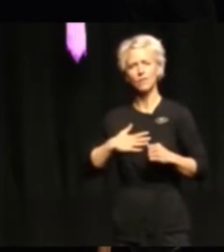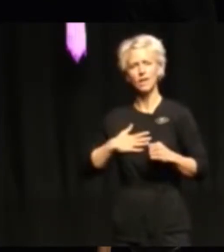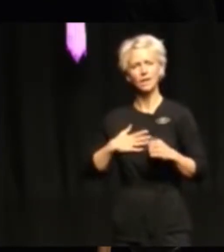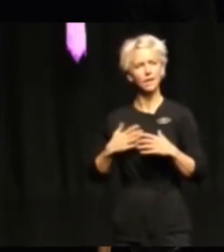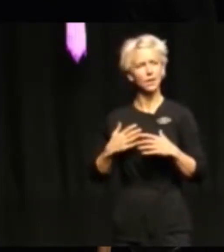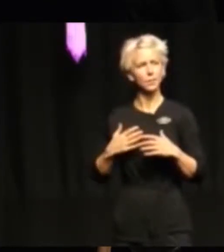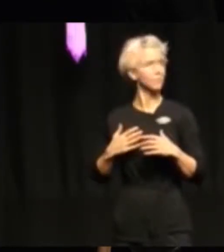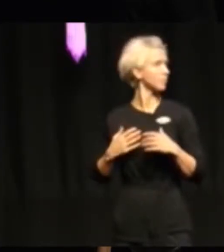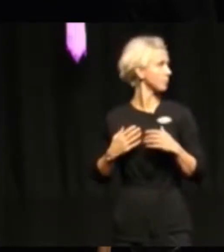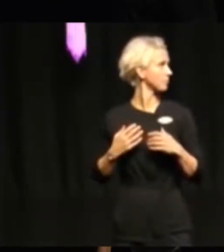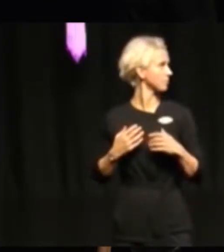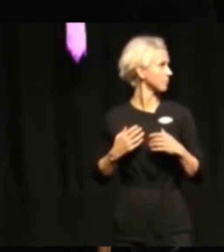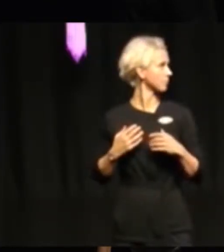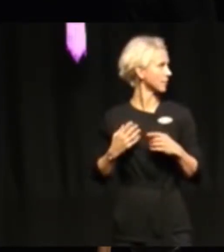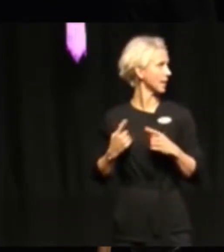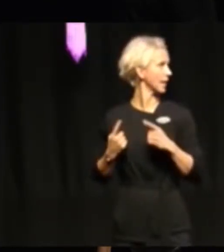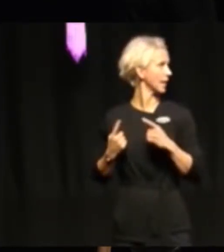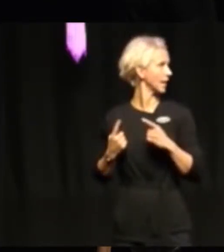introduce your